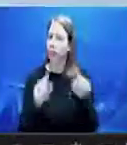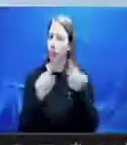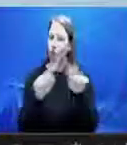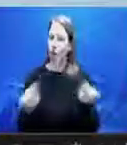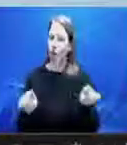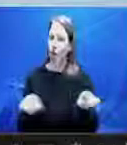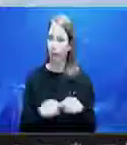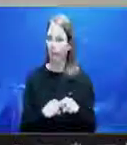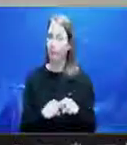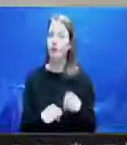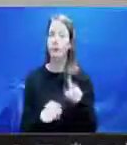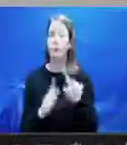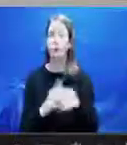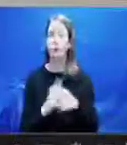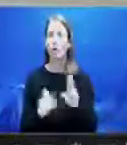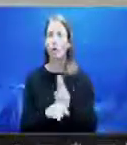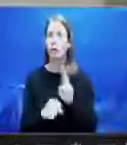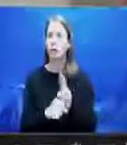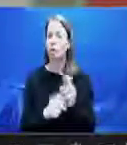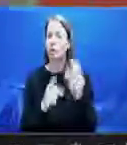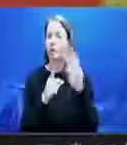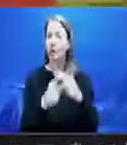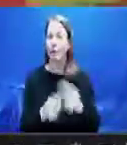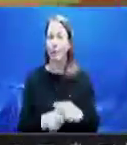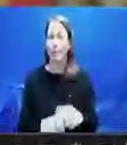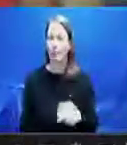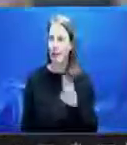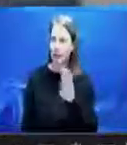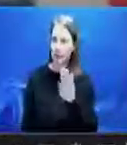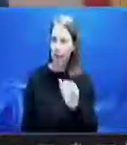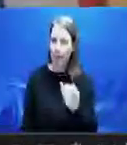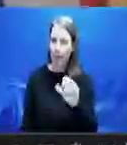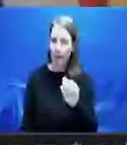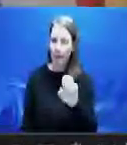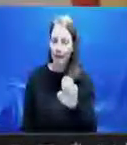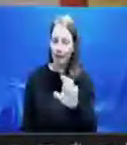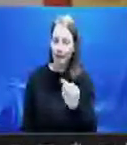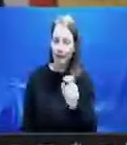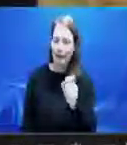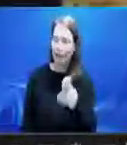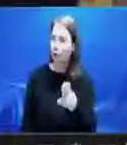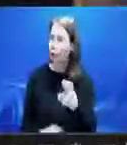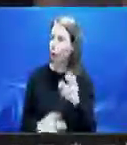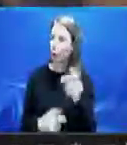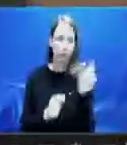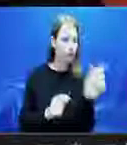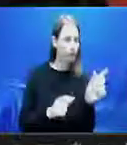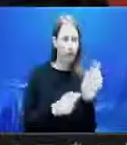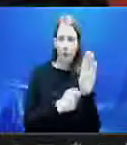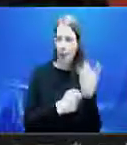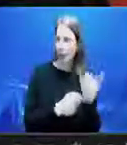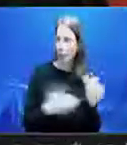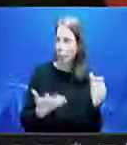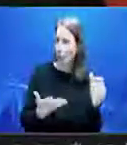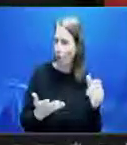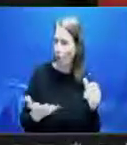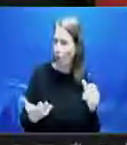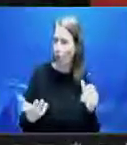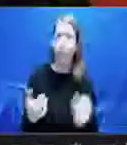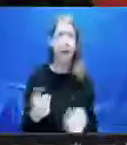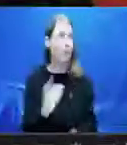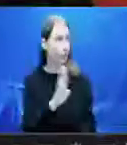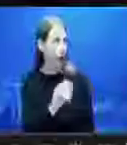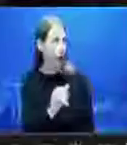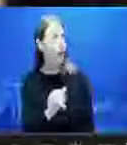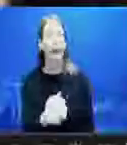vocabulary lesson. Bisector. This one's an easy prefix. What's the prefix you see? Bi. Bi. And